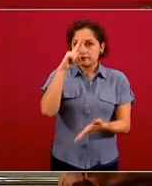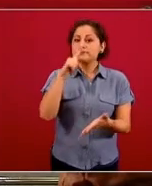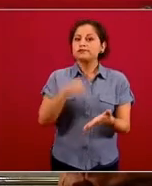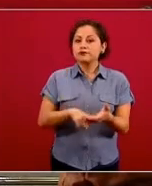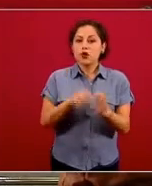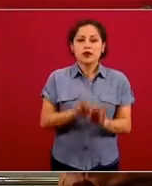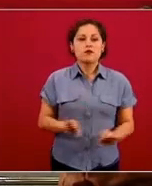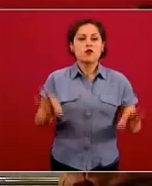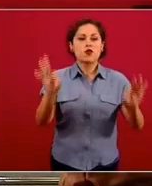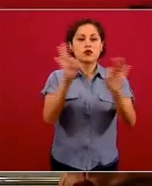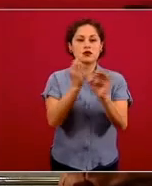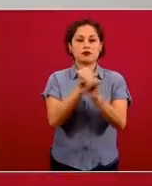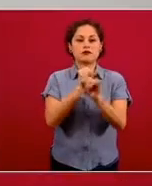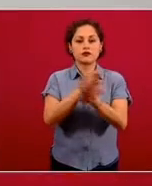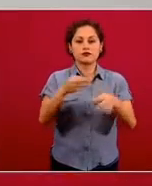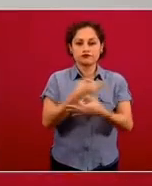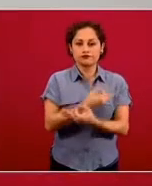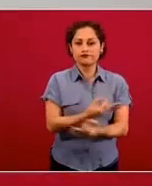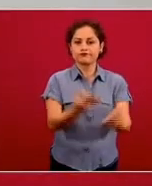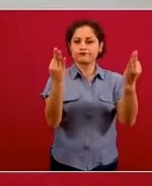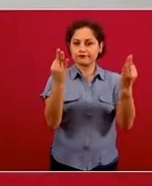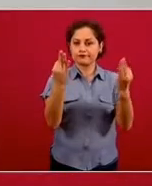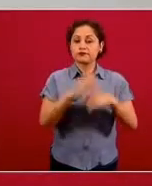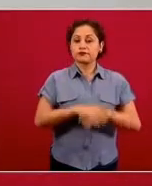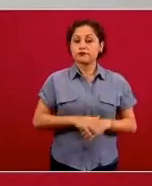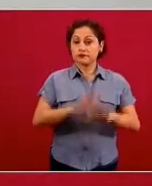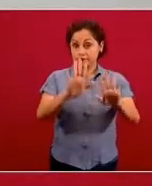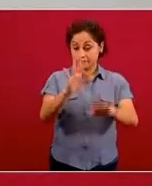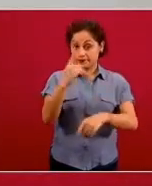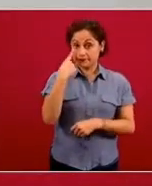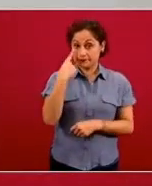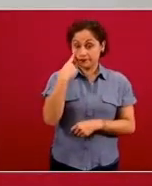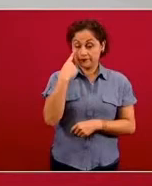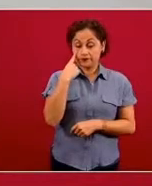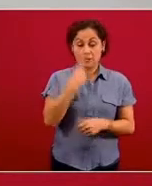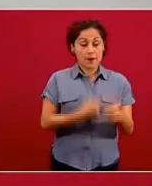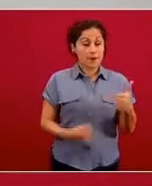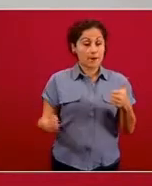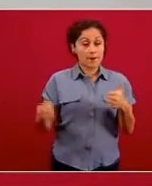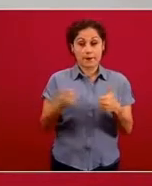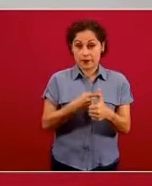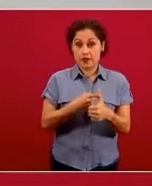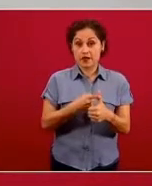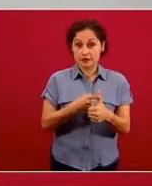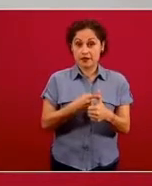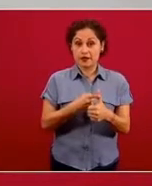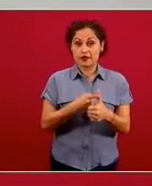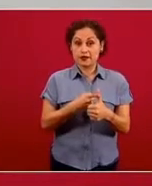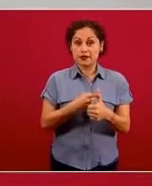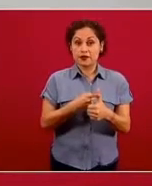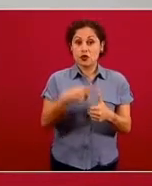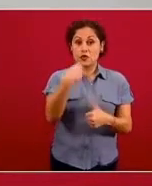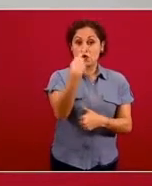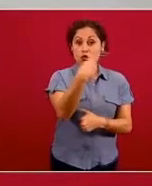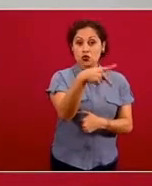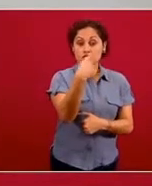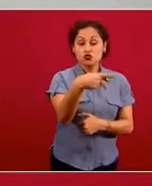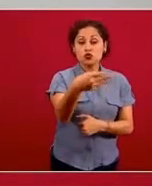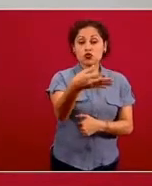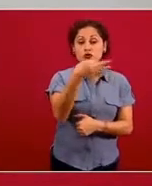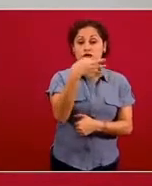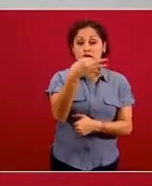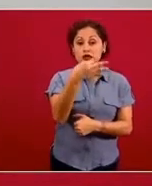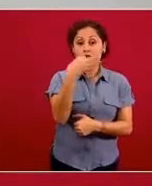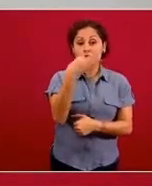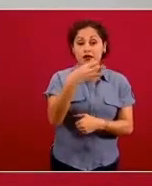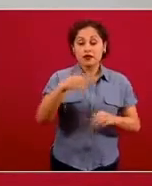so much. That is a really important question. It's really important to get this message across. Number one, we need